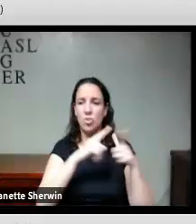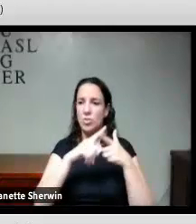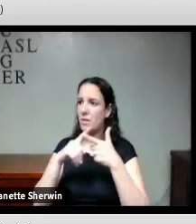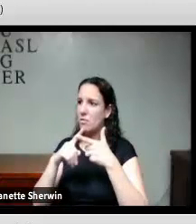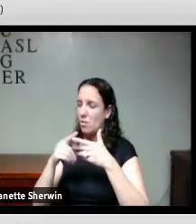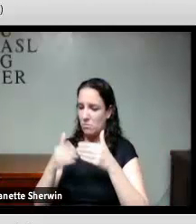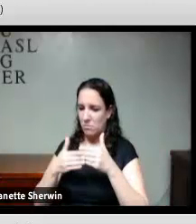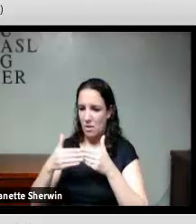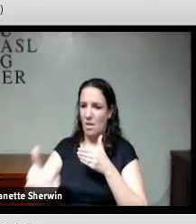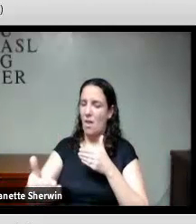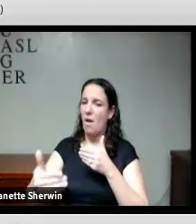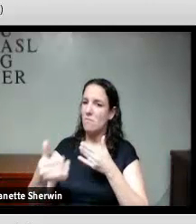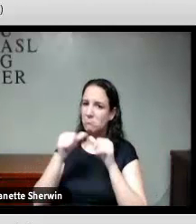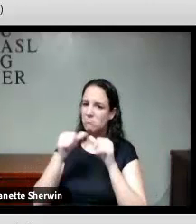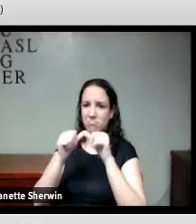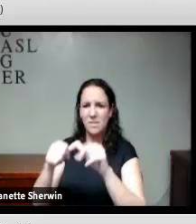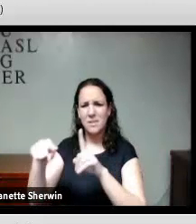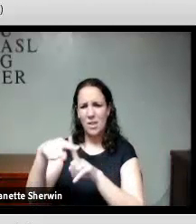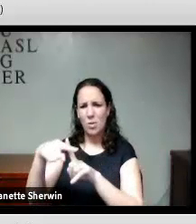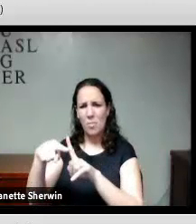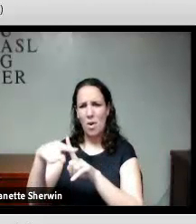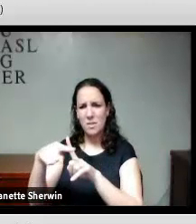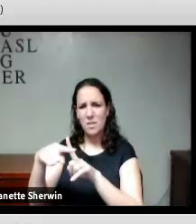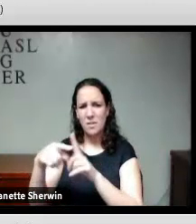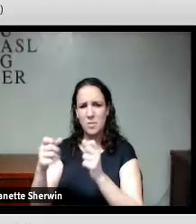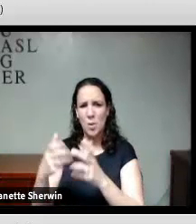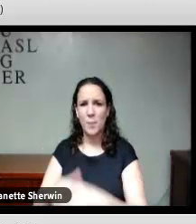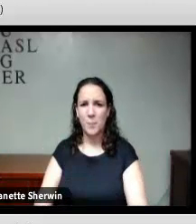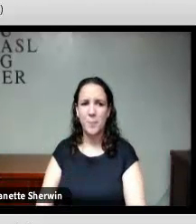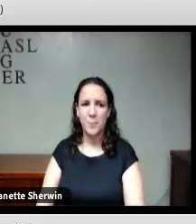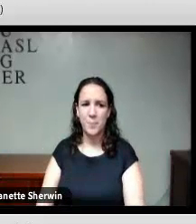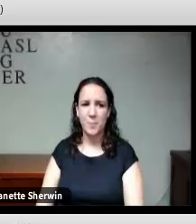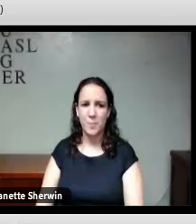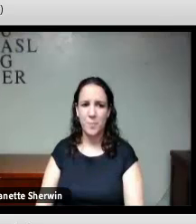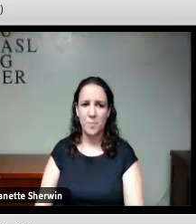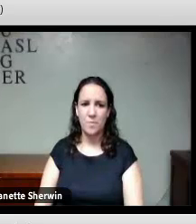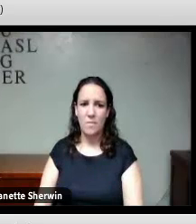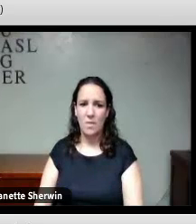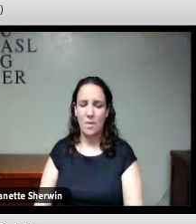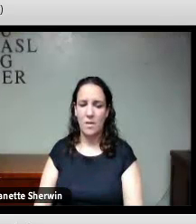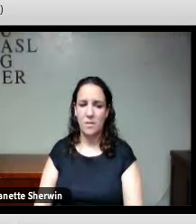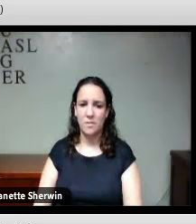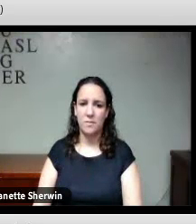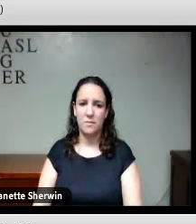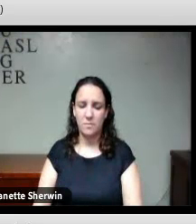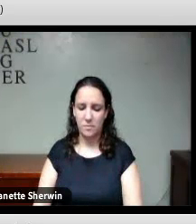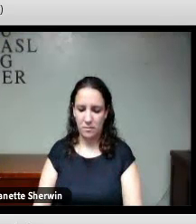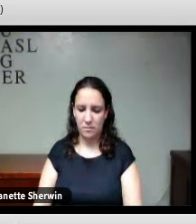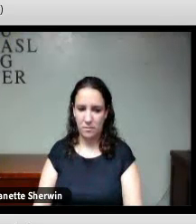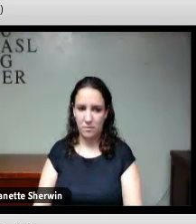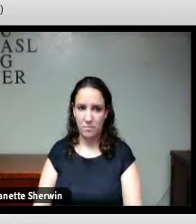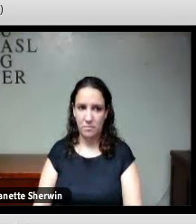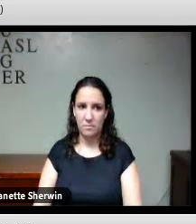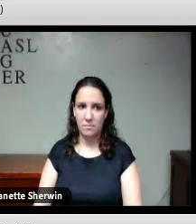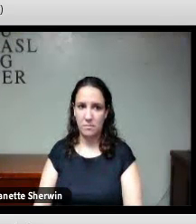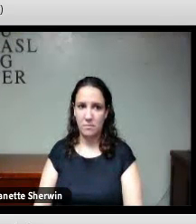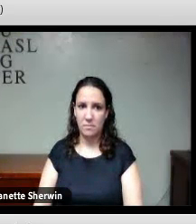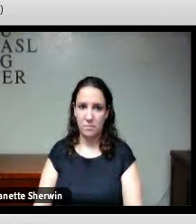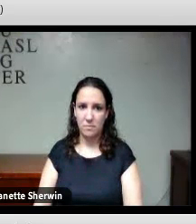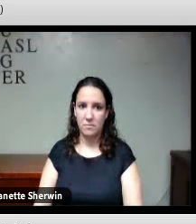So consider that when you're trying to find opportunities to say thank you. When you thank somebody, even when they're angry, it makes them